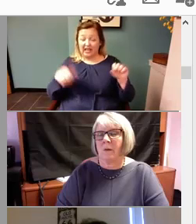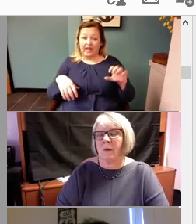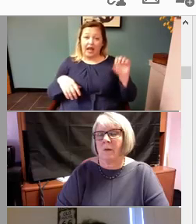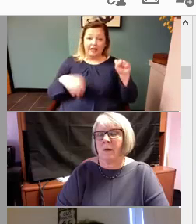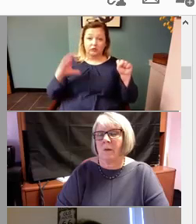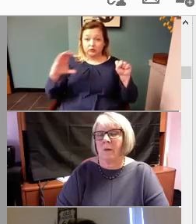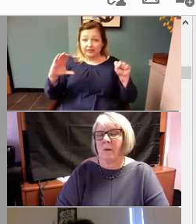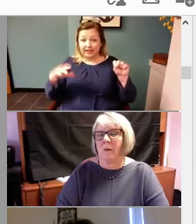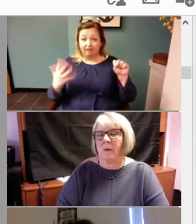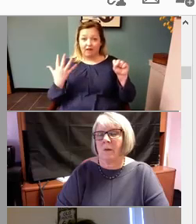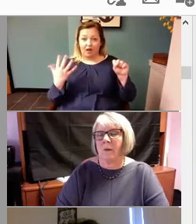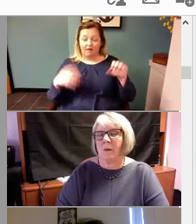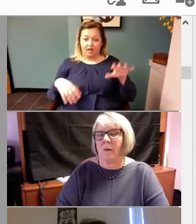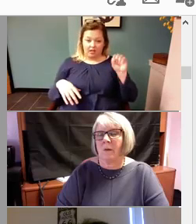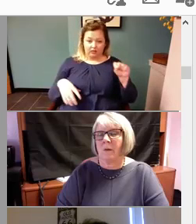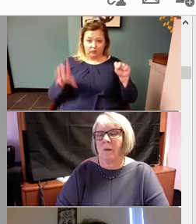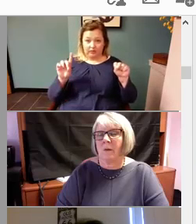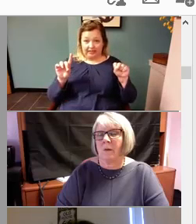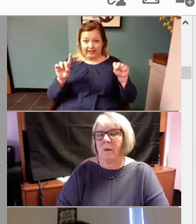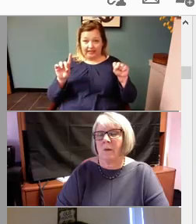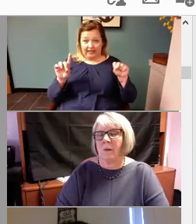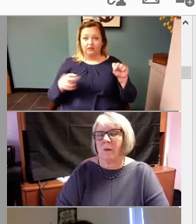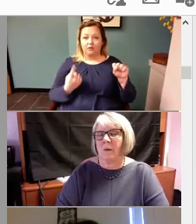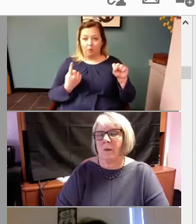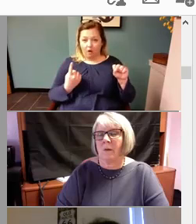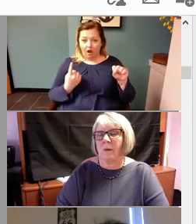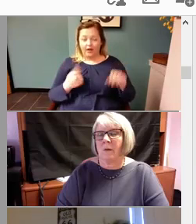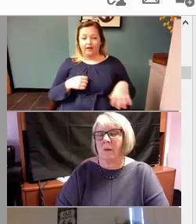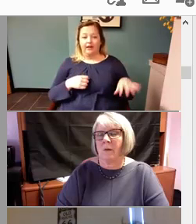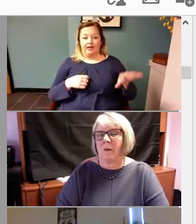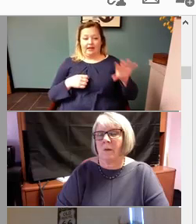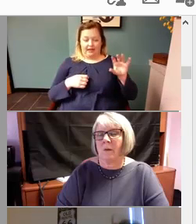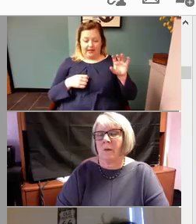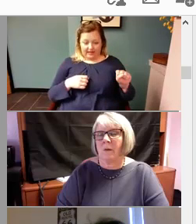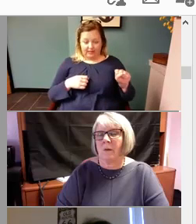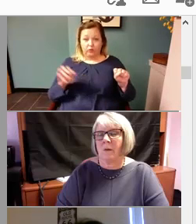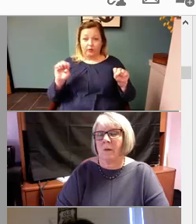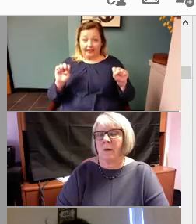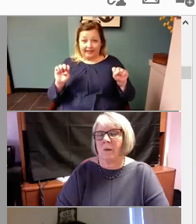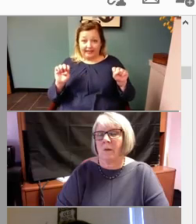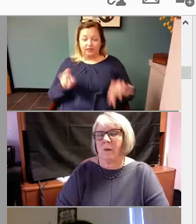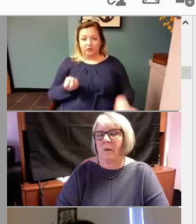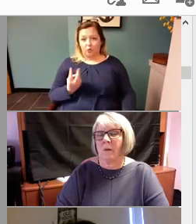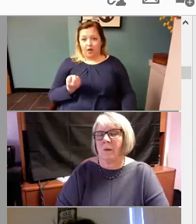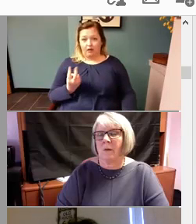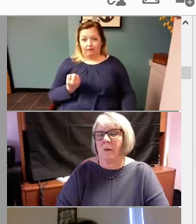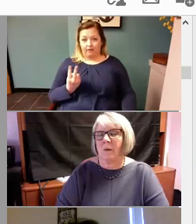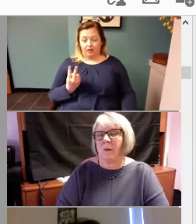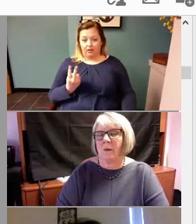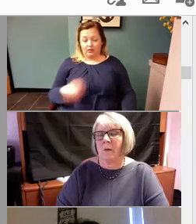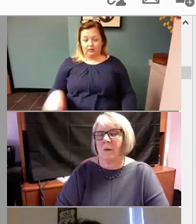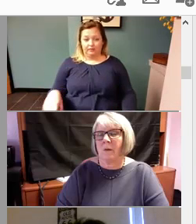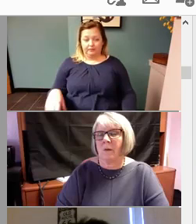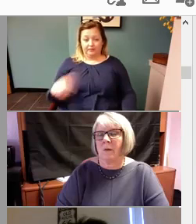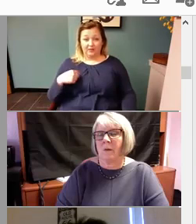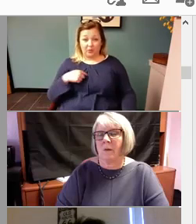has a distance of 1, and S to E has a distance of 12. So what we would want in this scenario is